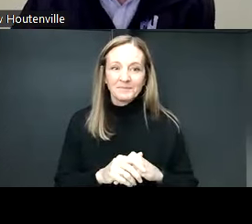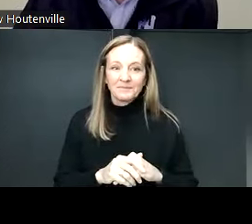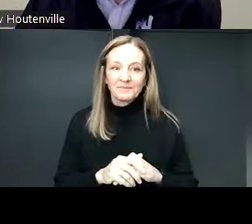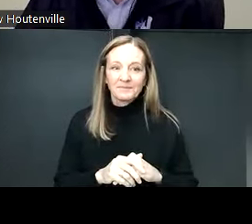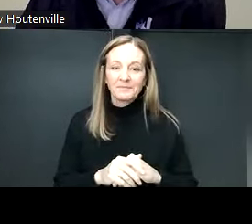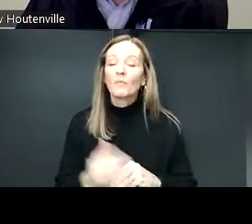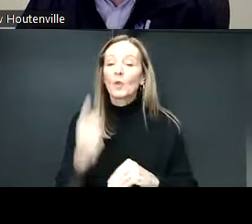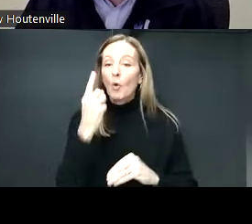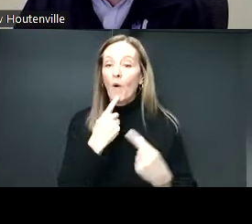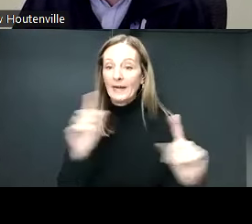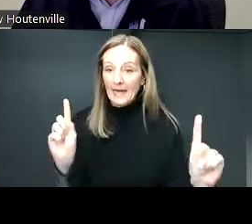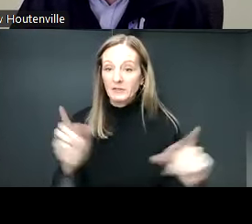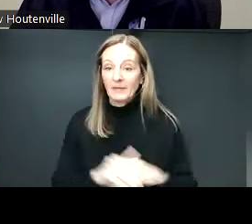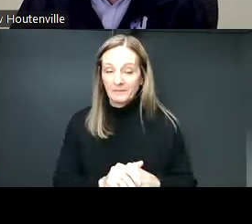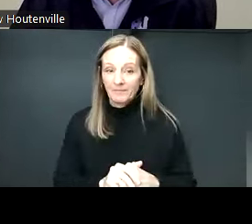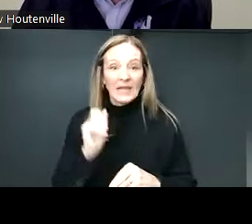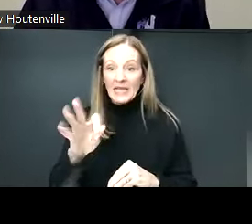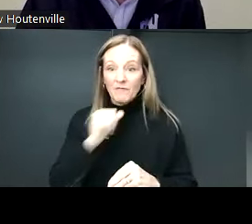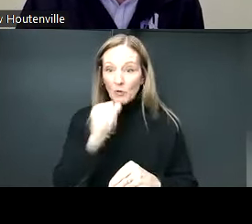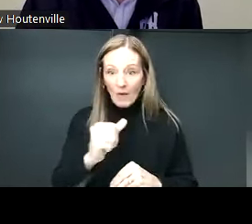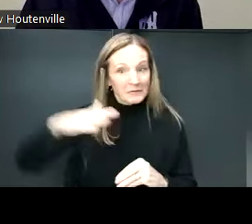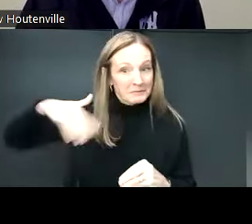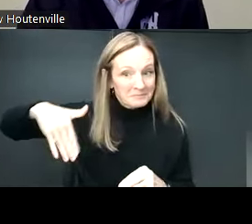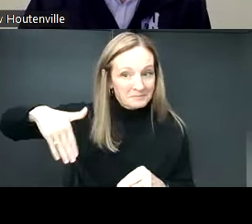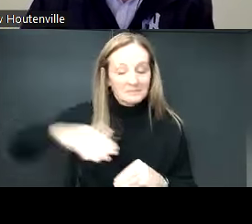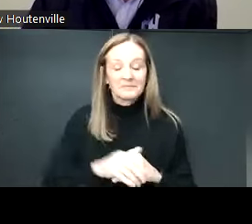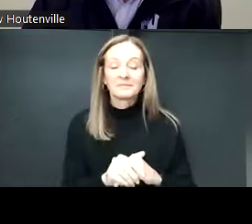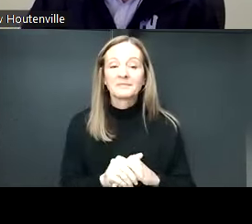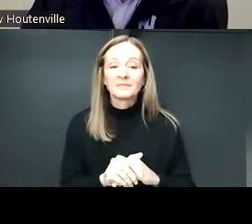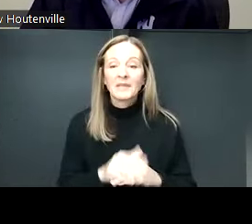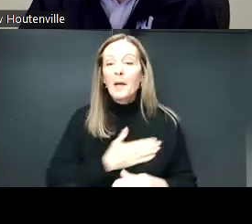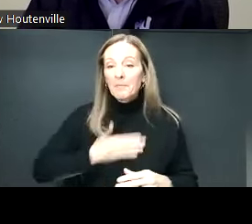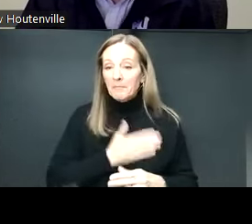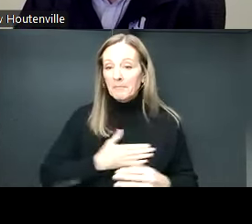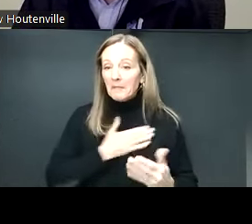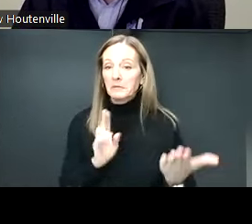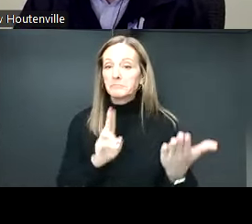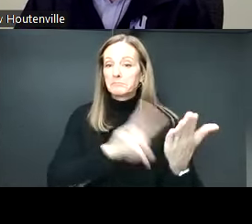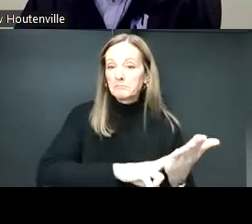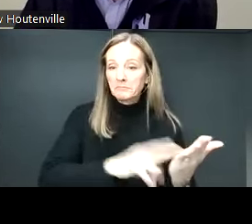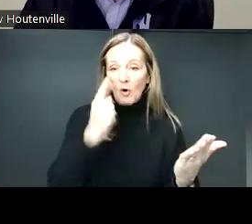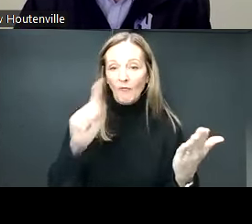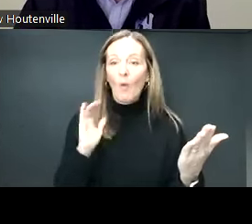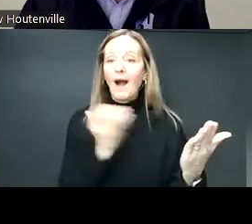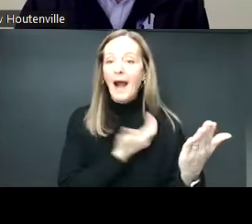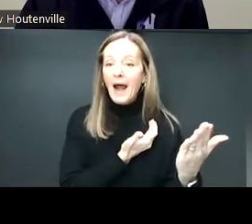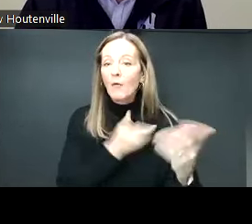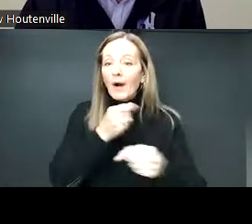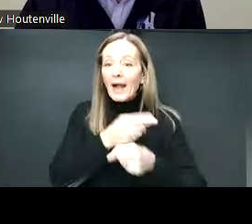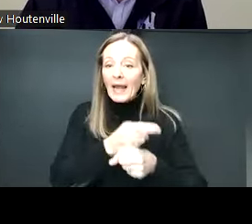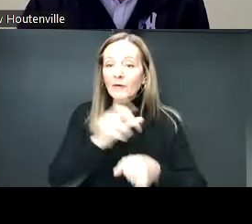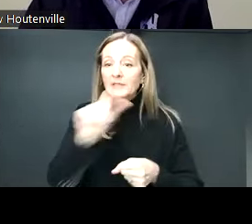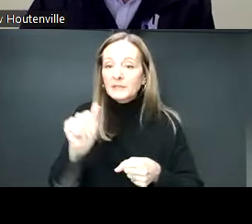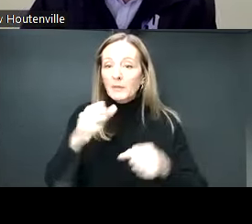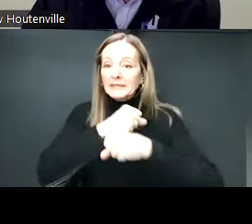Just one announcement, if you haven't done so already, please register for our annual Disability